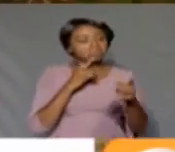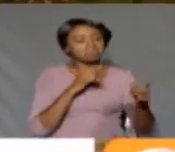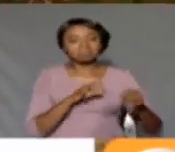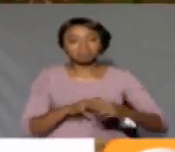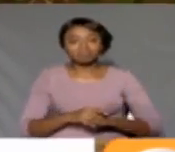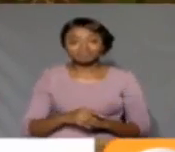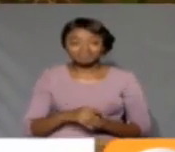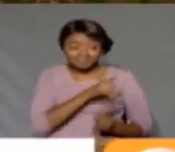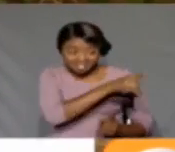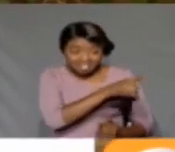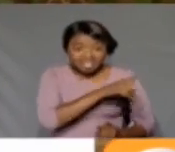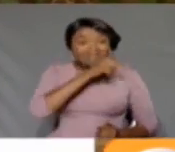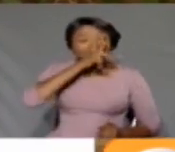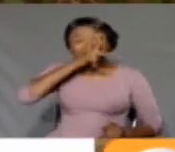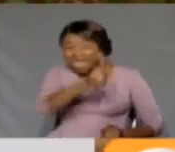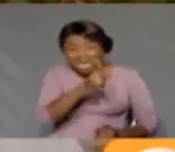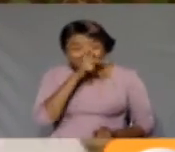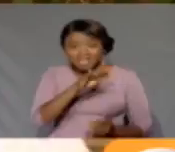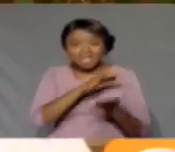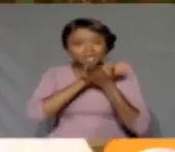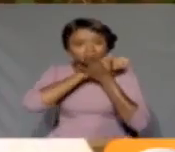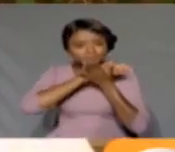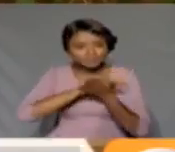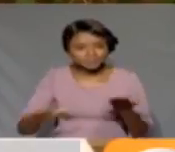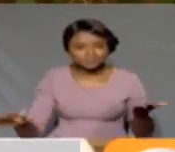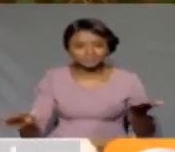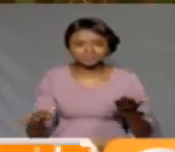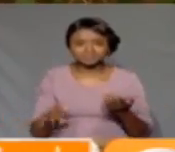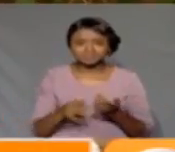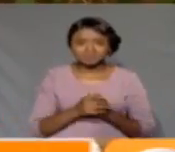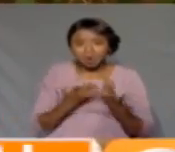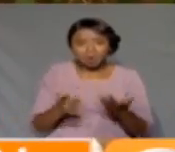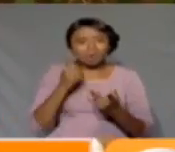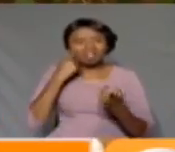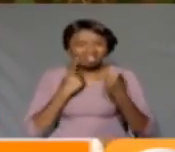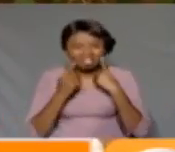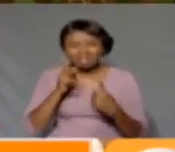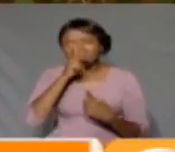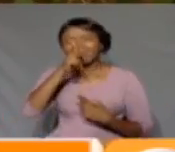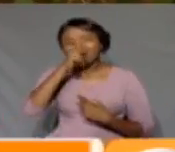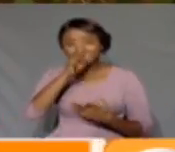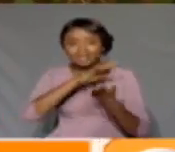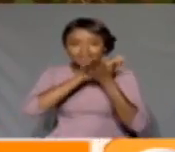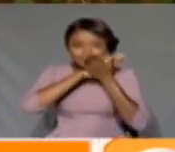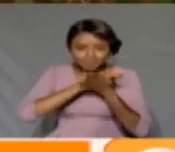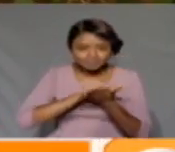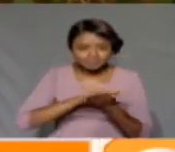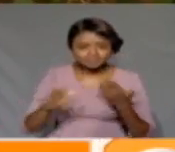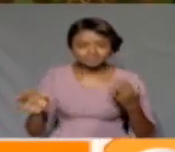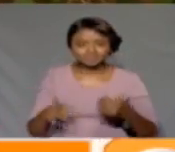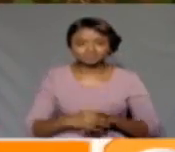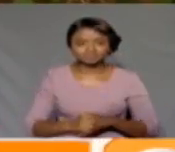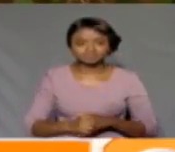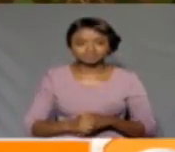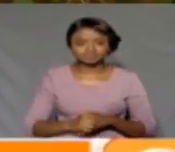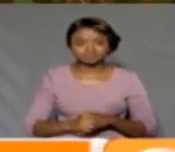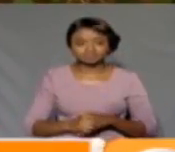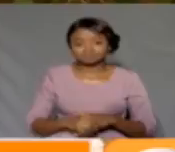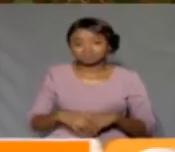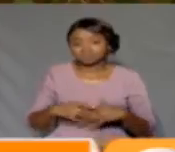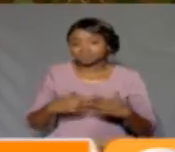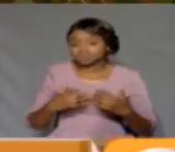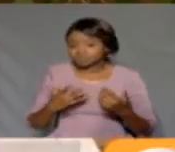Hakuna kelele yoyote imetokea huko. Ama mtu kulia. So, sisi